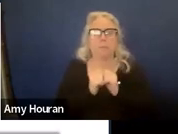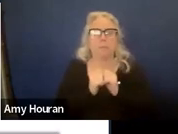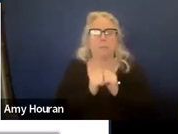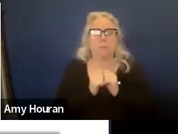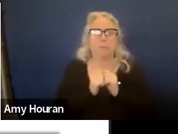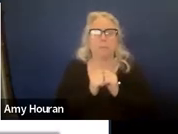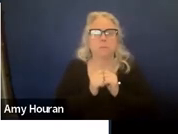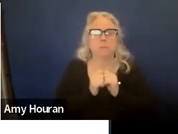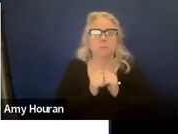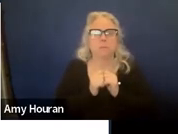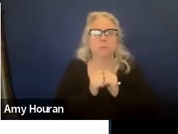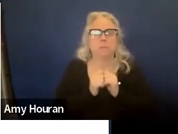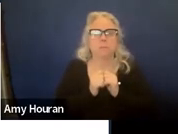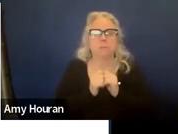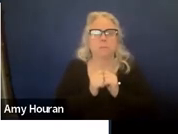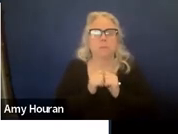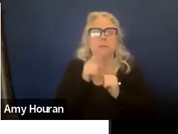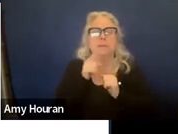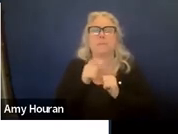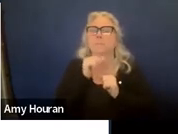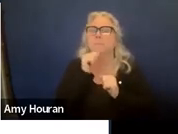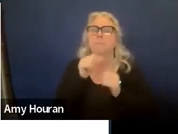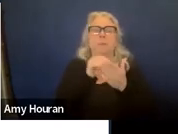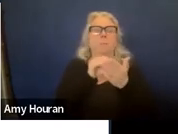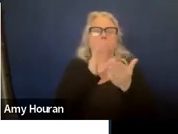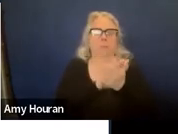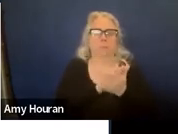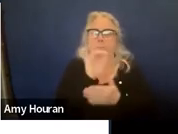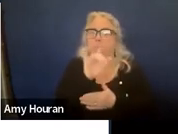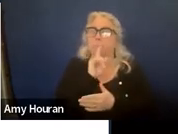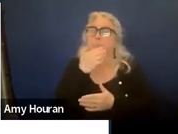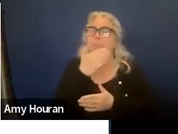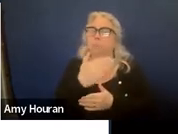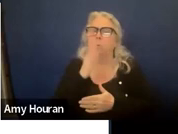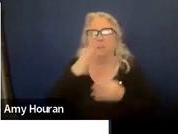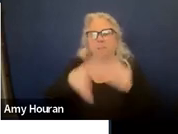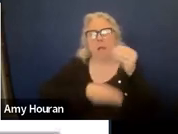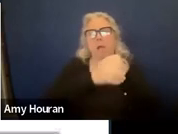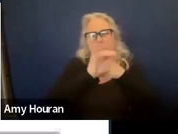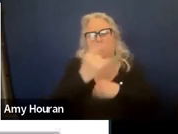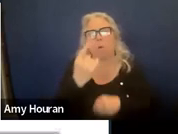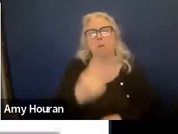I taught. They didn't put that in, but that's really good. We're going to have to add that.